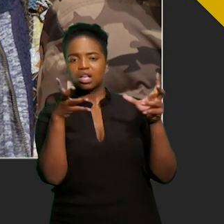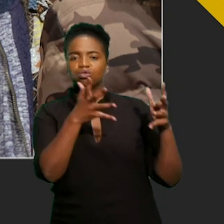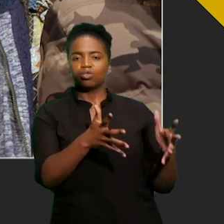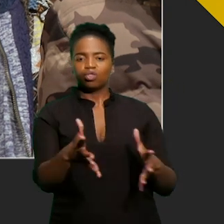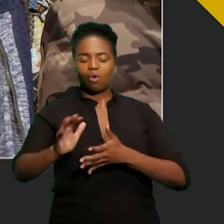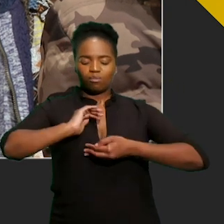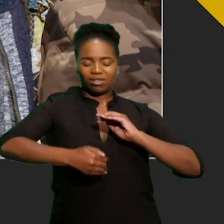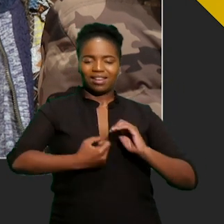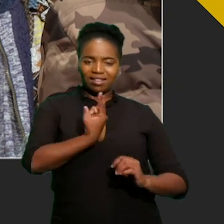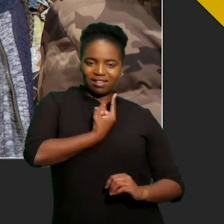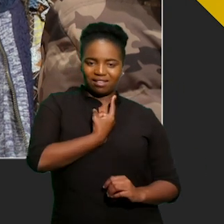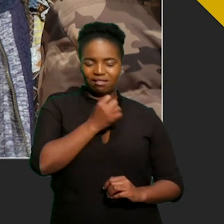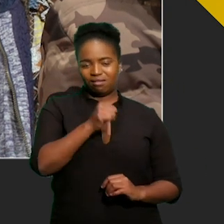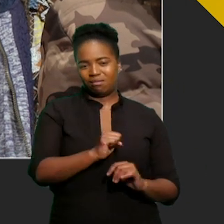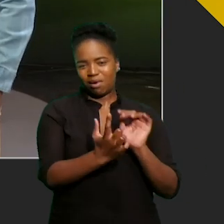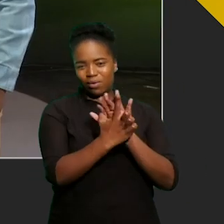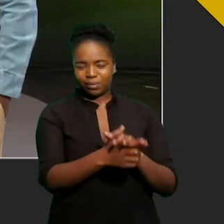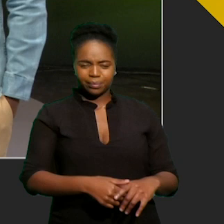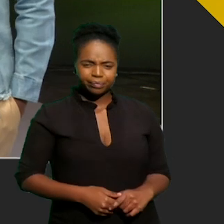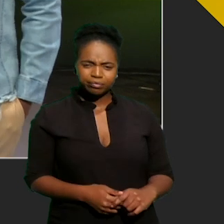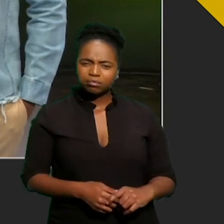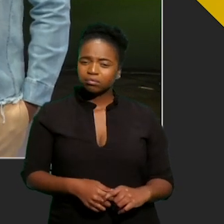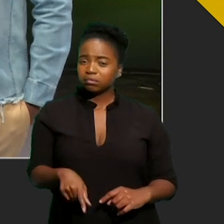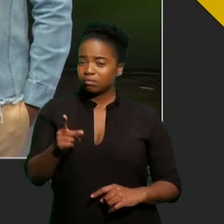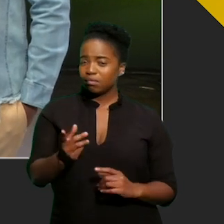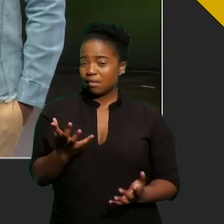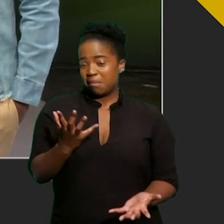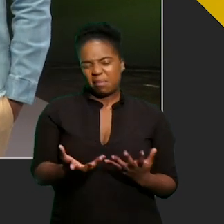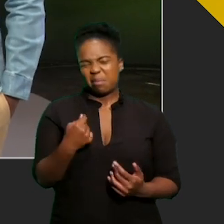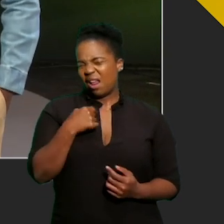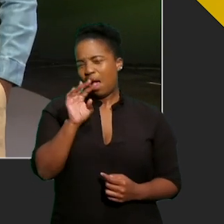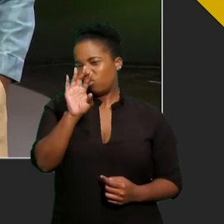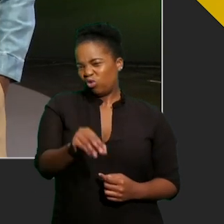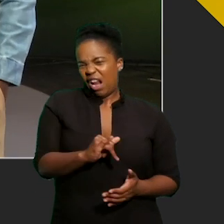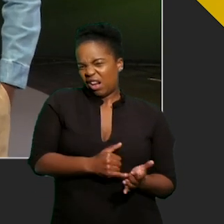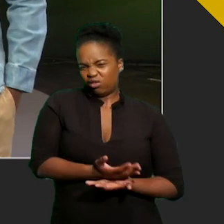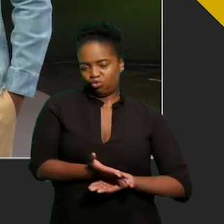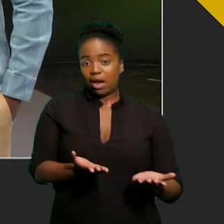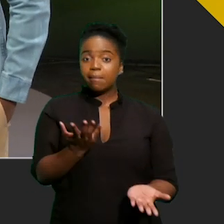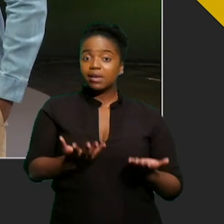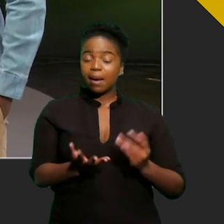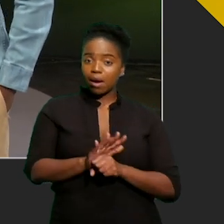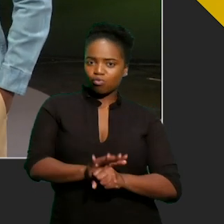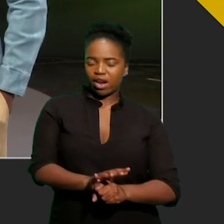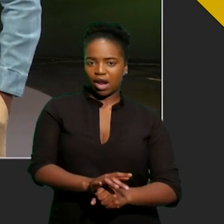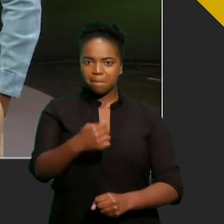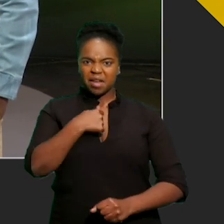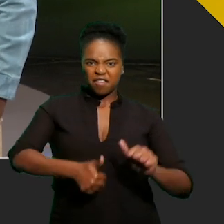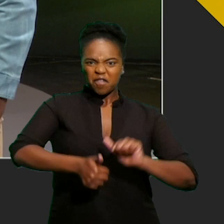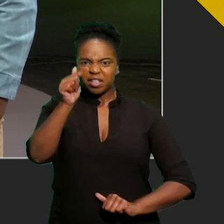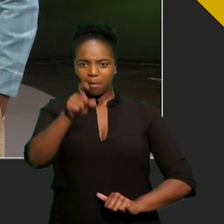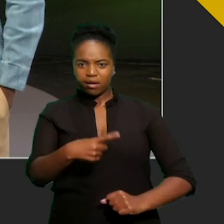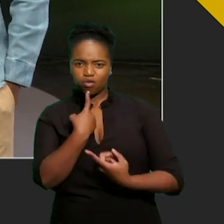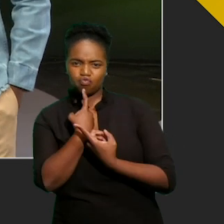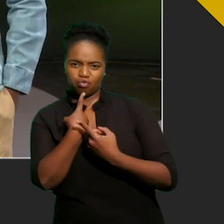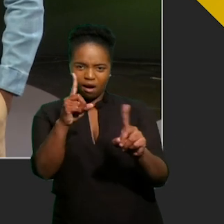also protected in the space. Sure. Is it because something is it because sinale pressure ukuthi I want to be the first to break a